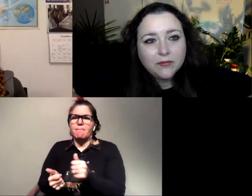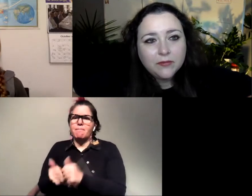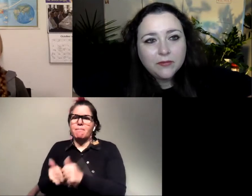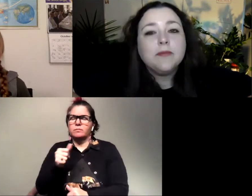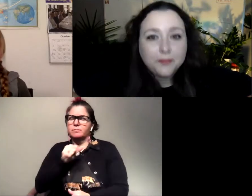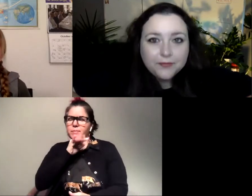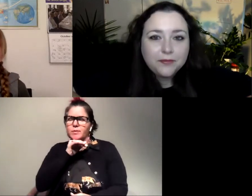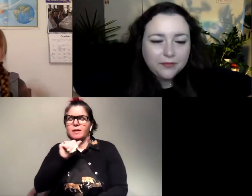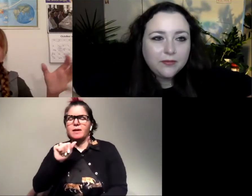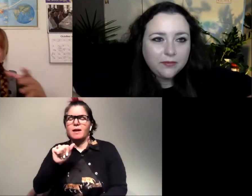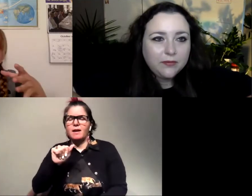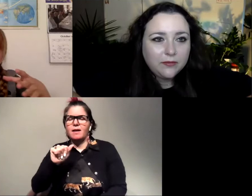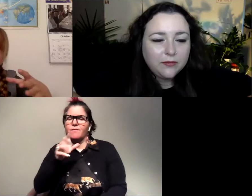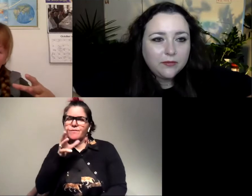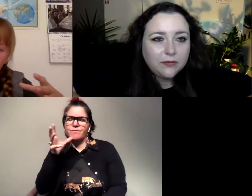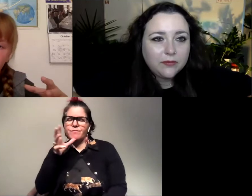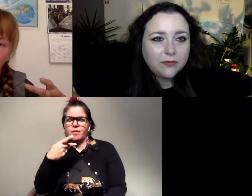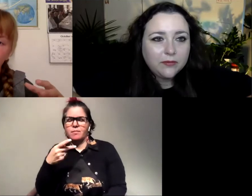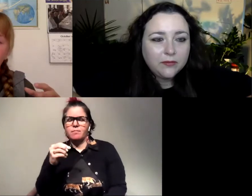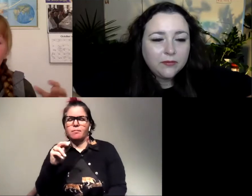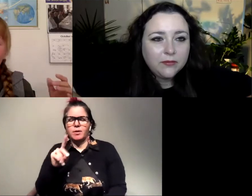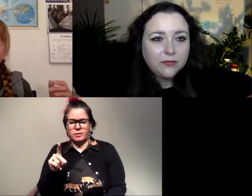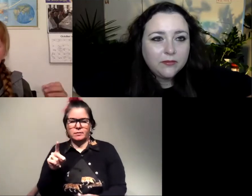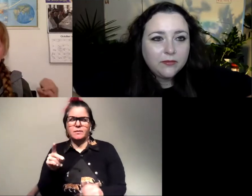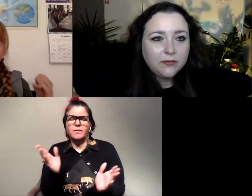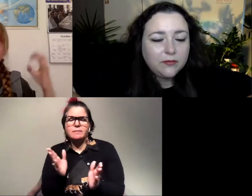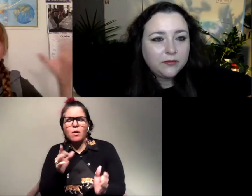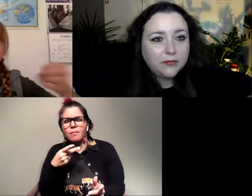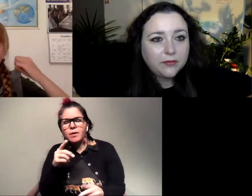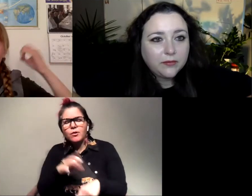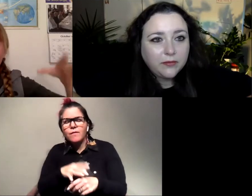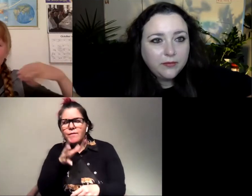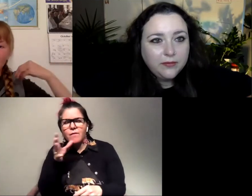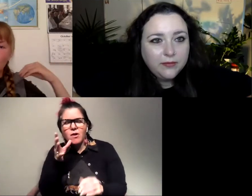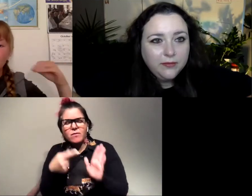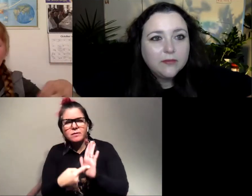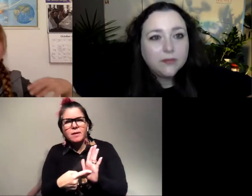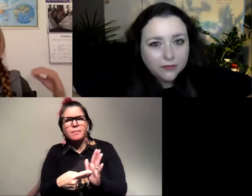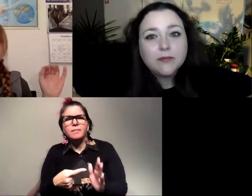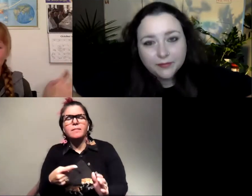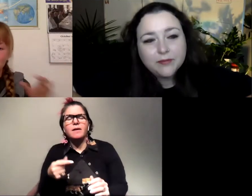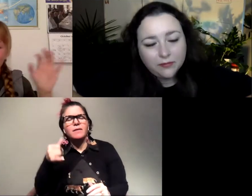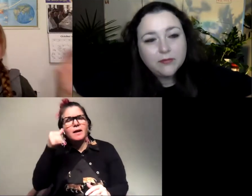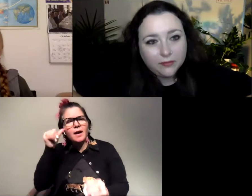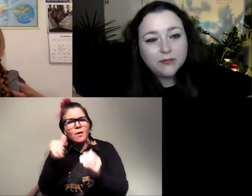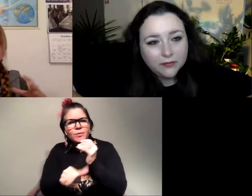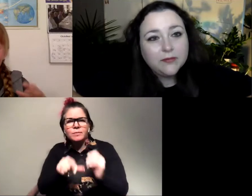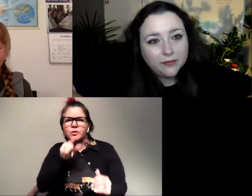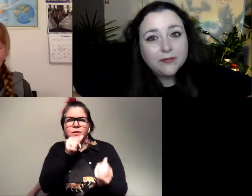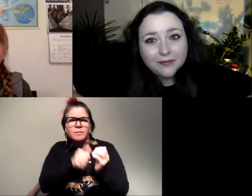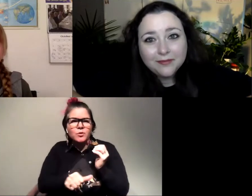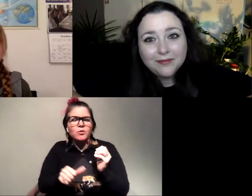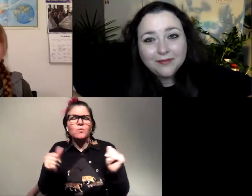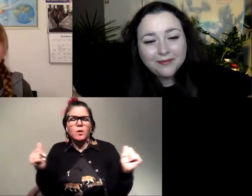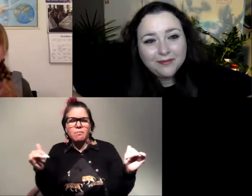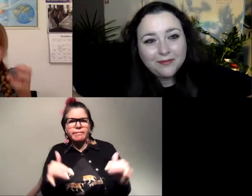agricultural ponds. So if you have a little pond on your farm and there's a lot of like cow poop and chicken poop that's getting washed into